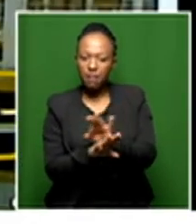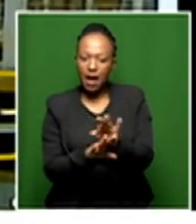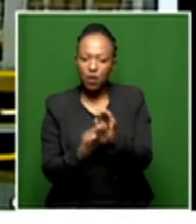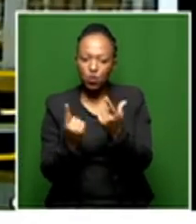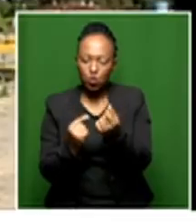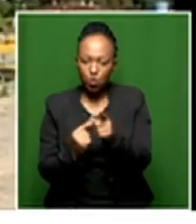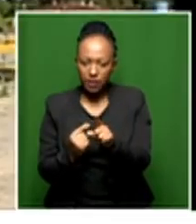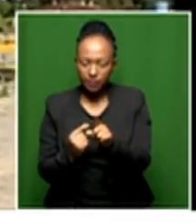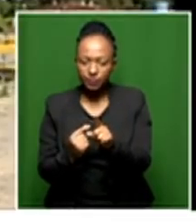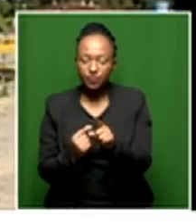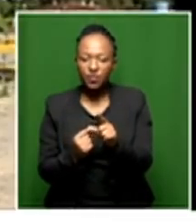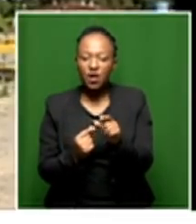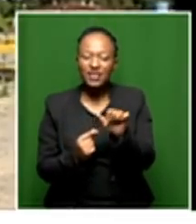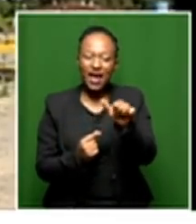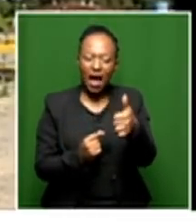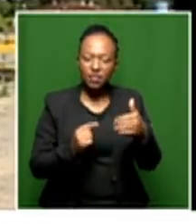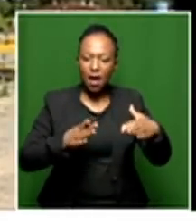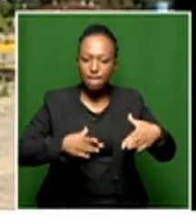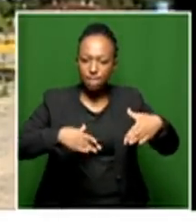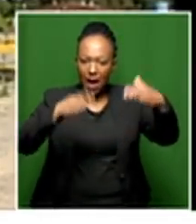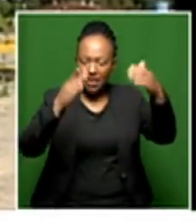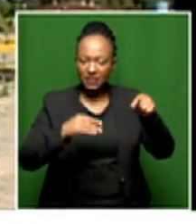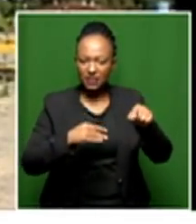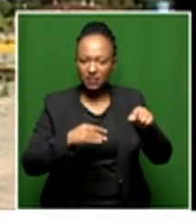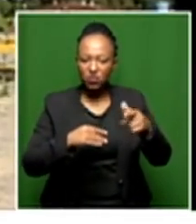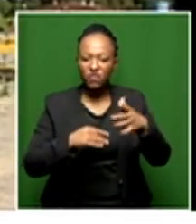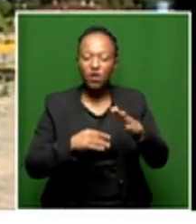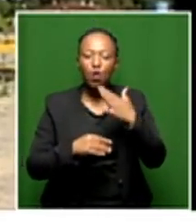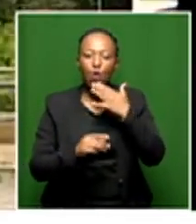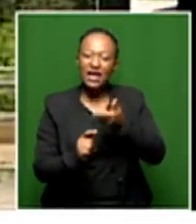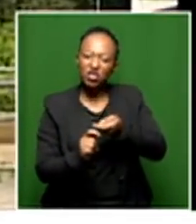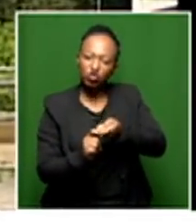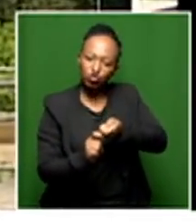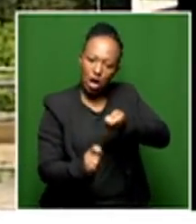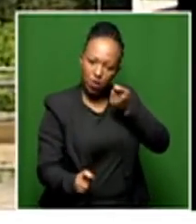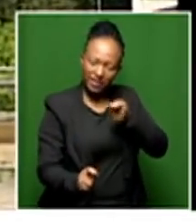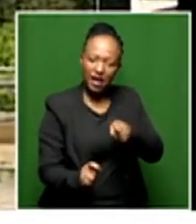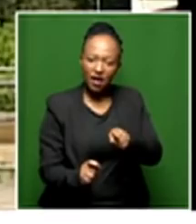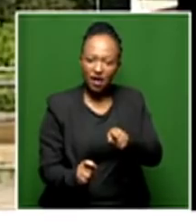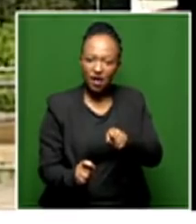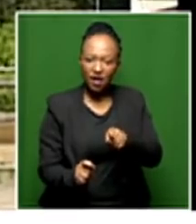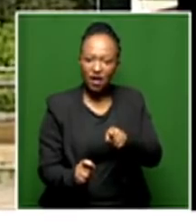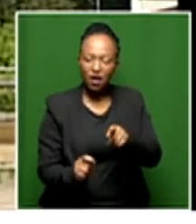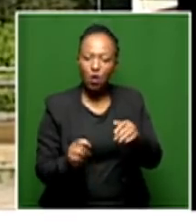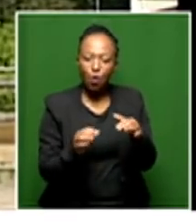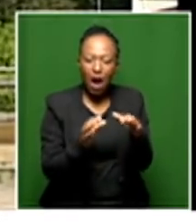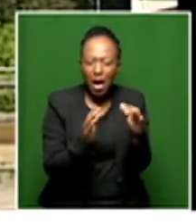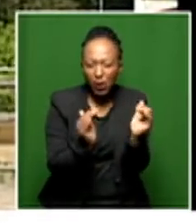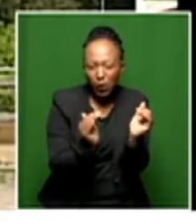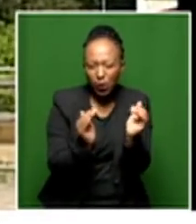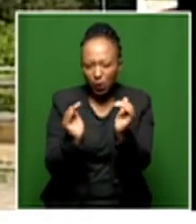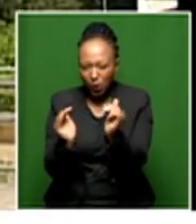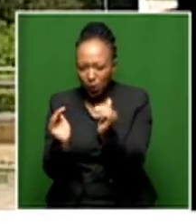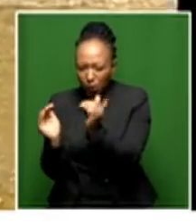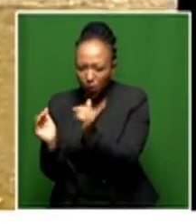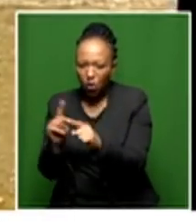the tertiary plants, we've installed standby generators, because those are small. Those you